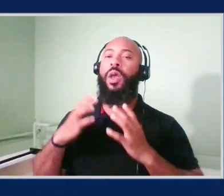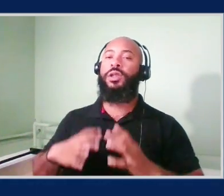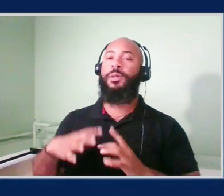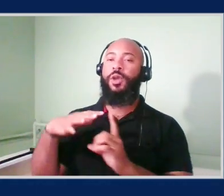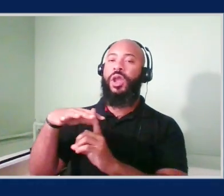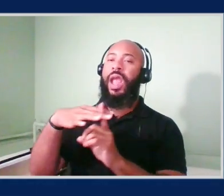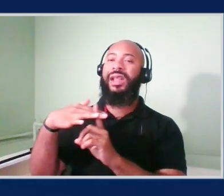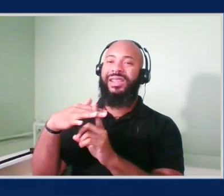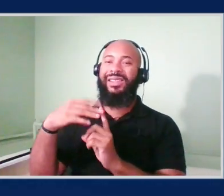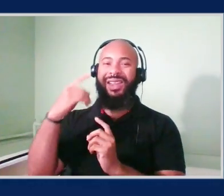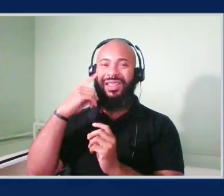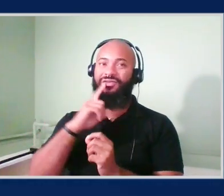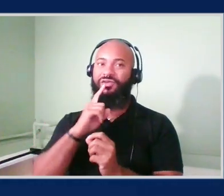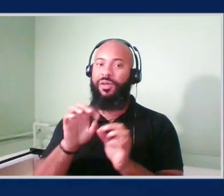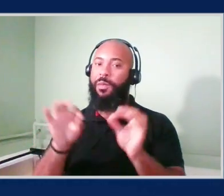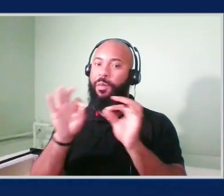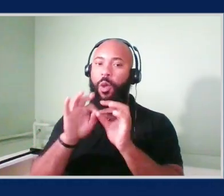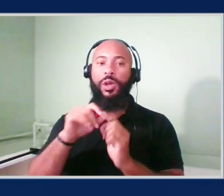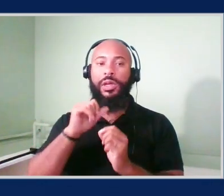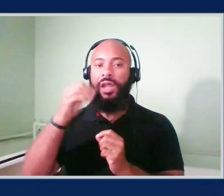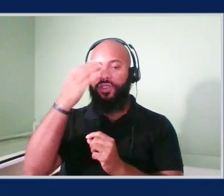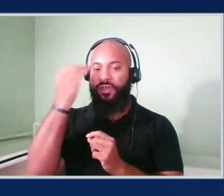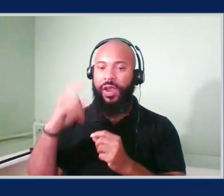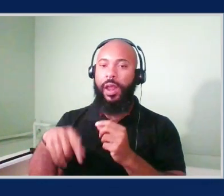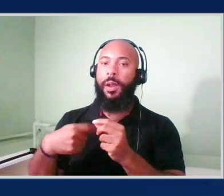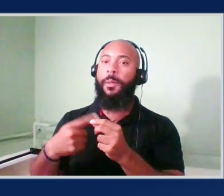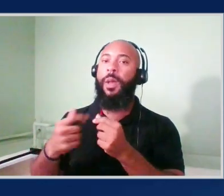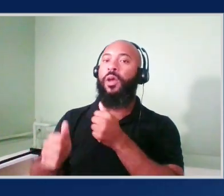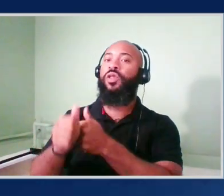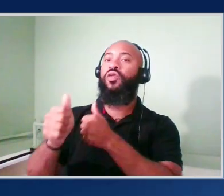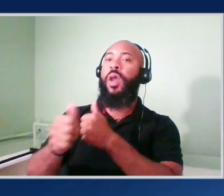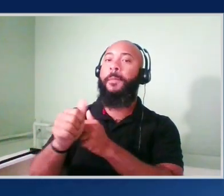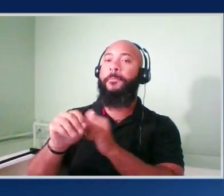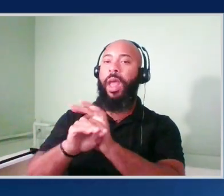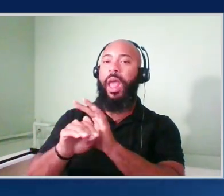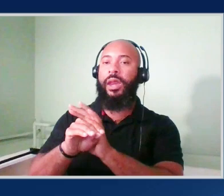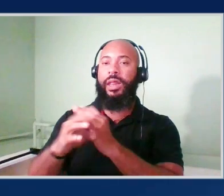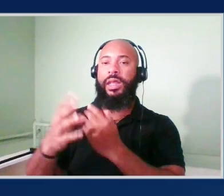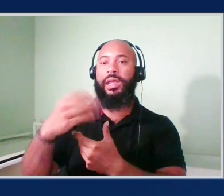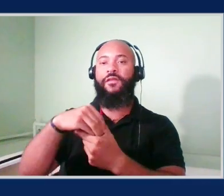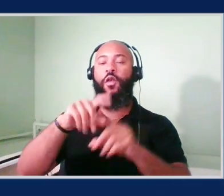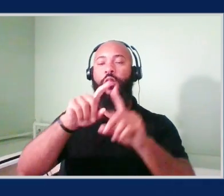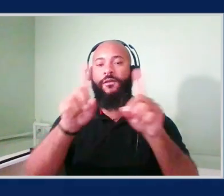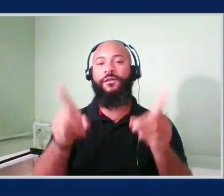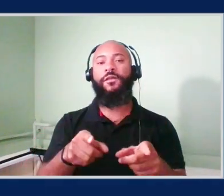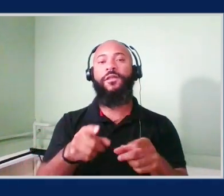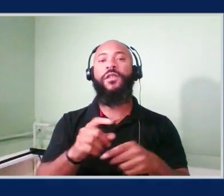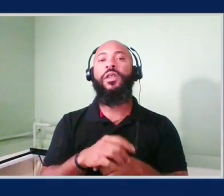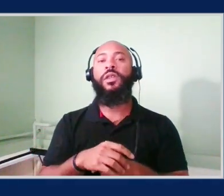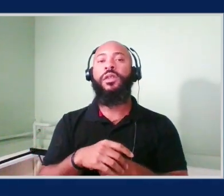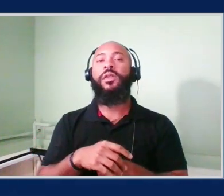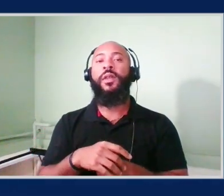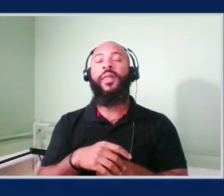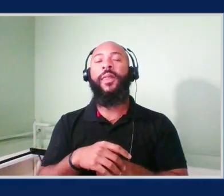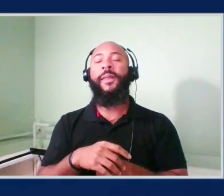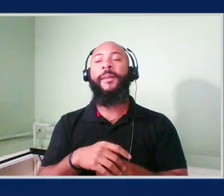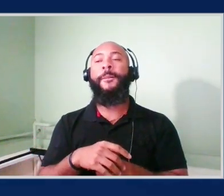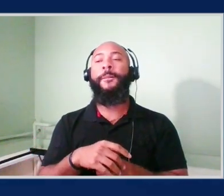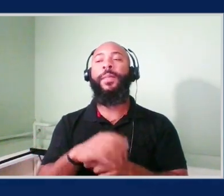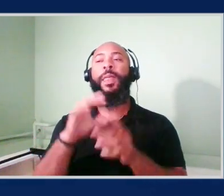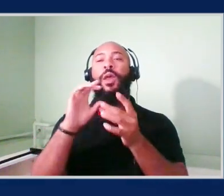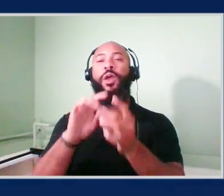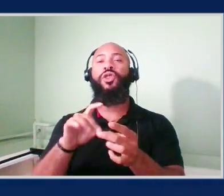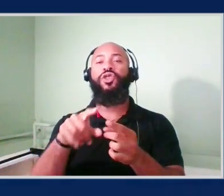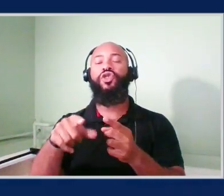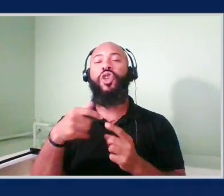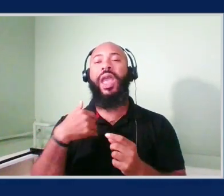important, not to forget the importance of threat modeling in this. So in terms of you have something that's